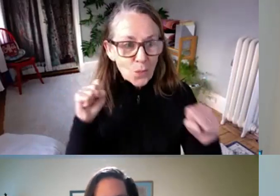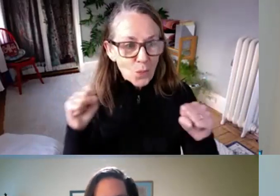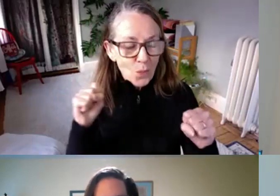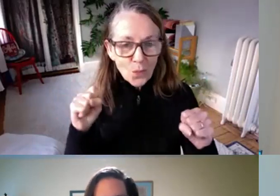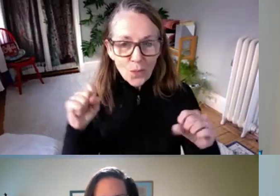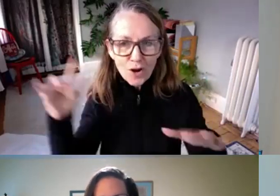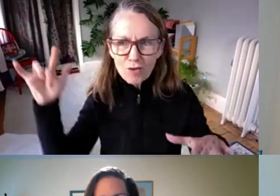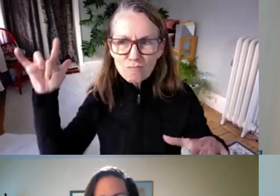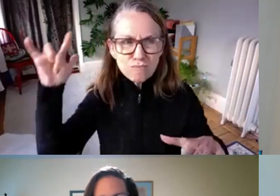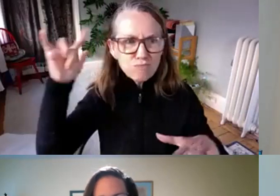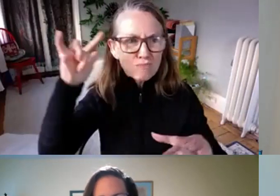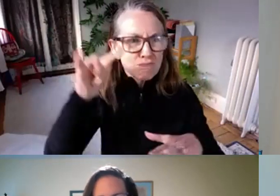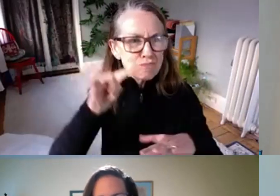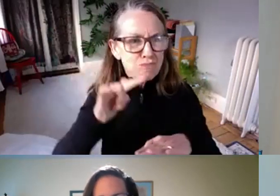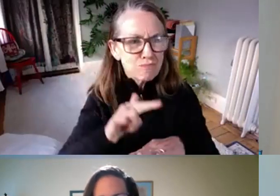Somebody playing music?